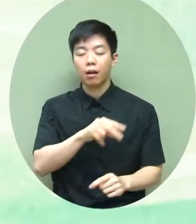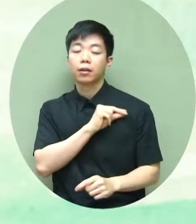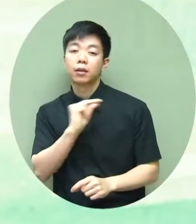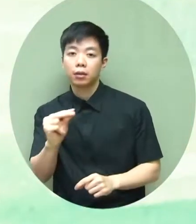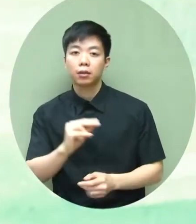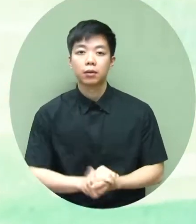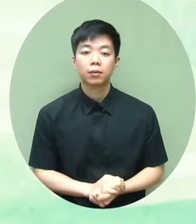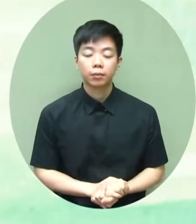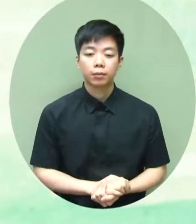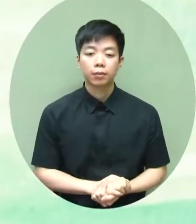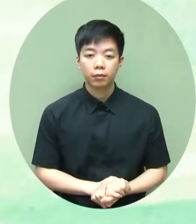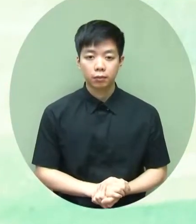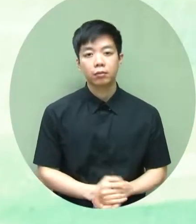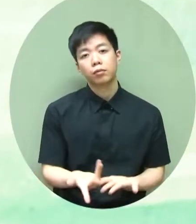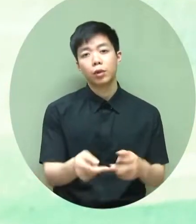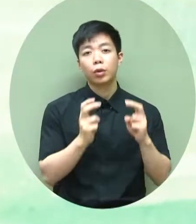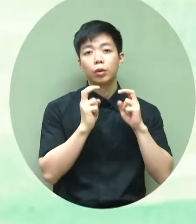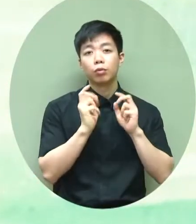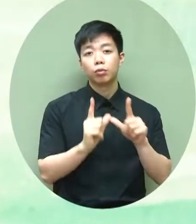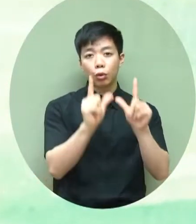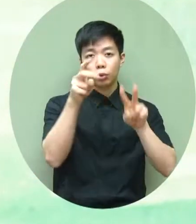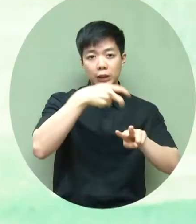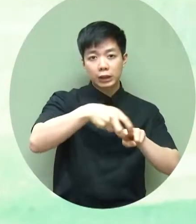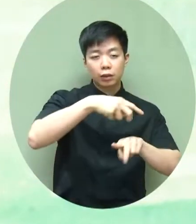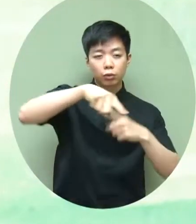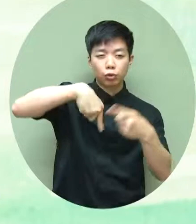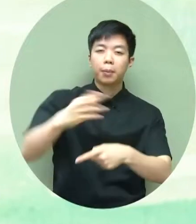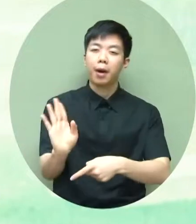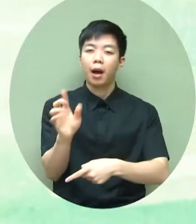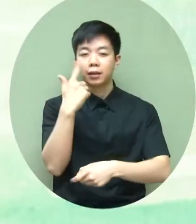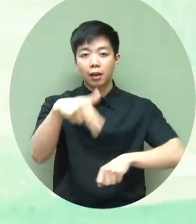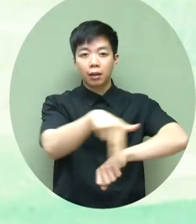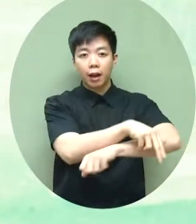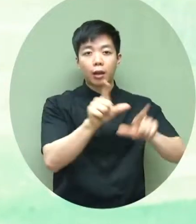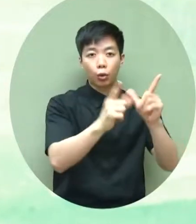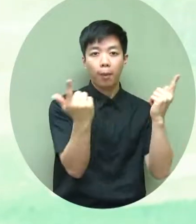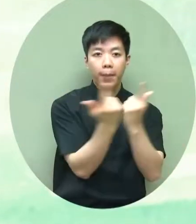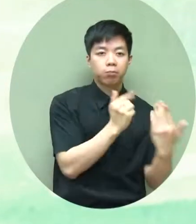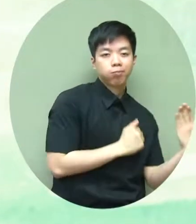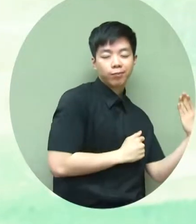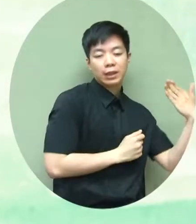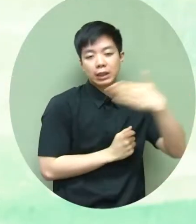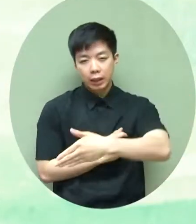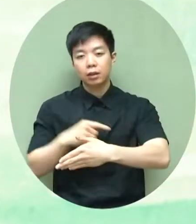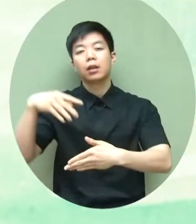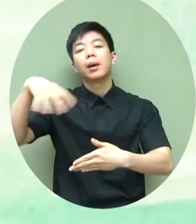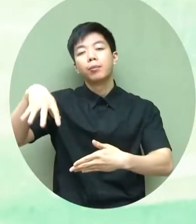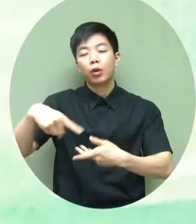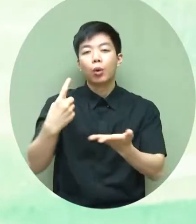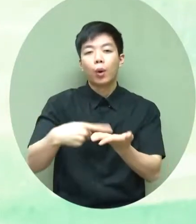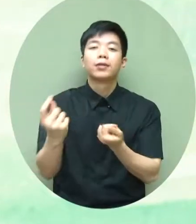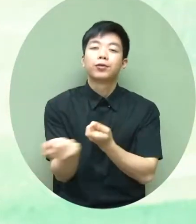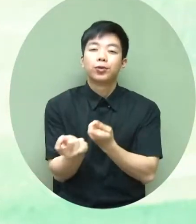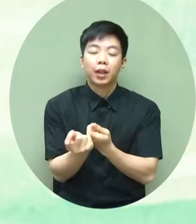So on the 15th of May, that is the Sunday after the next, without making any transit, members of the public